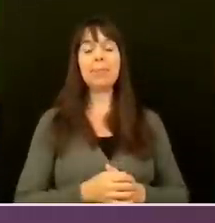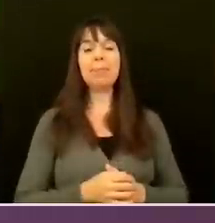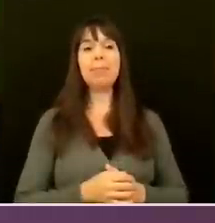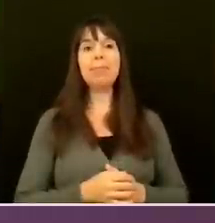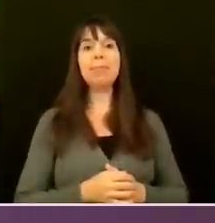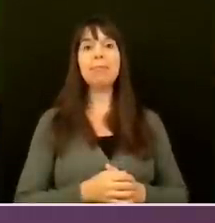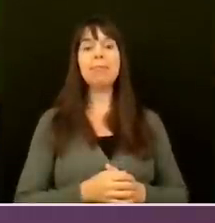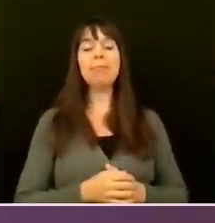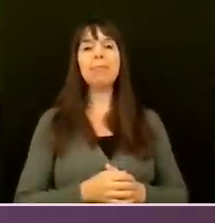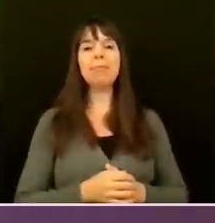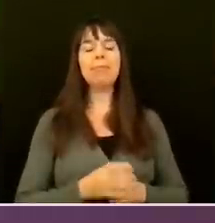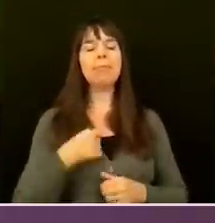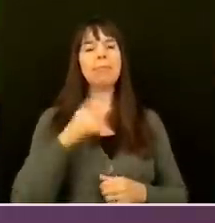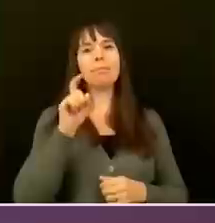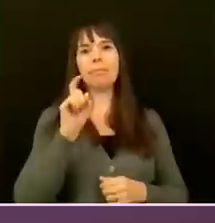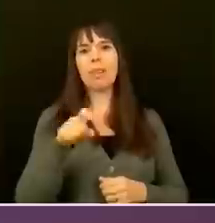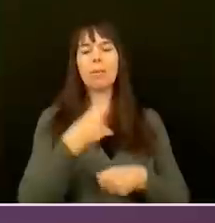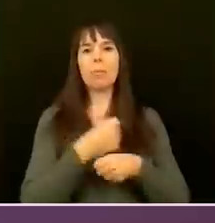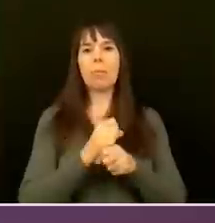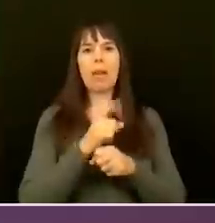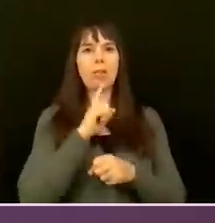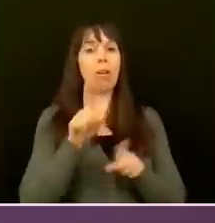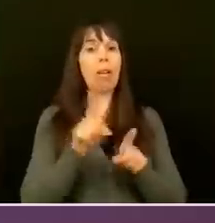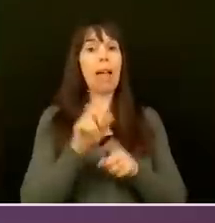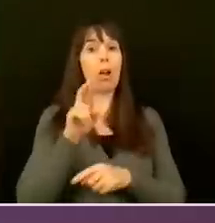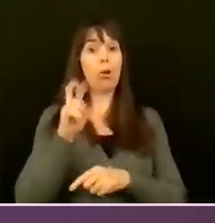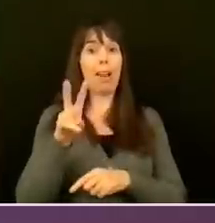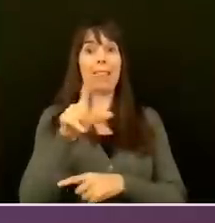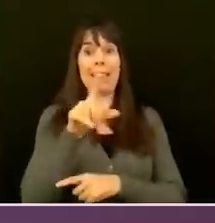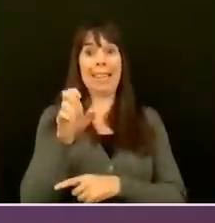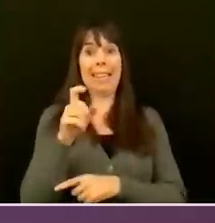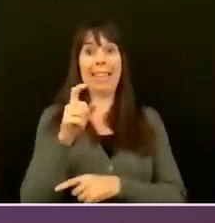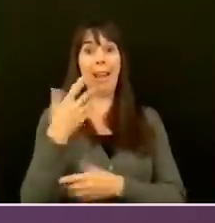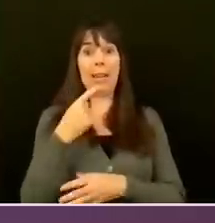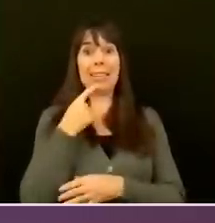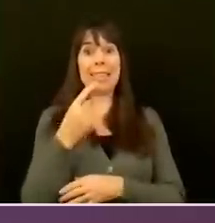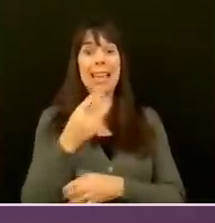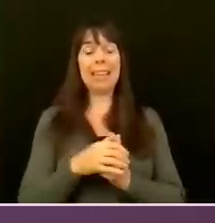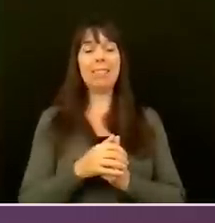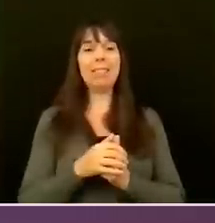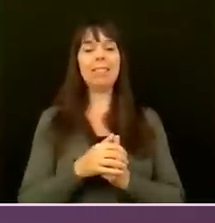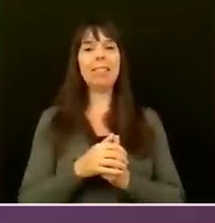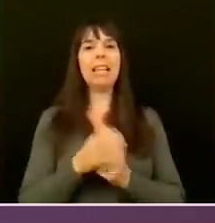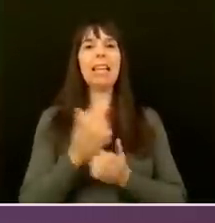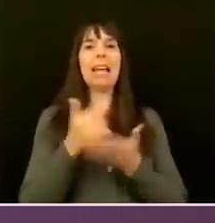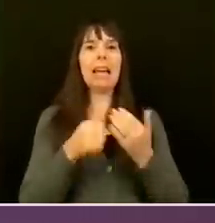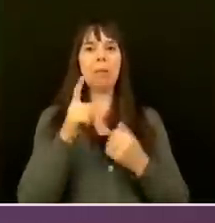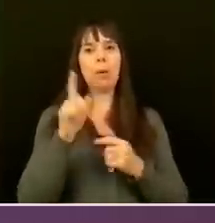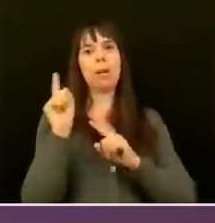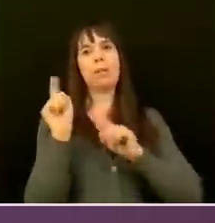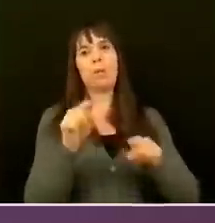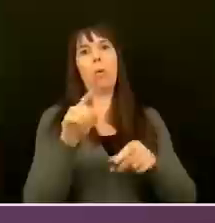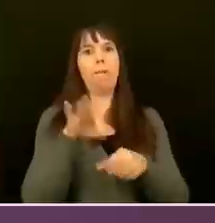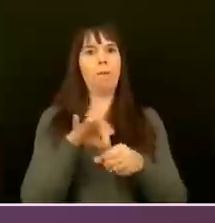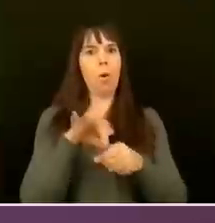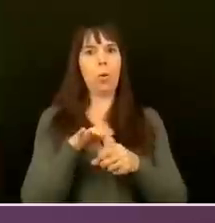We have got to make sure, like Reverend Lee said, everybody has to vote.